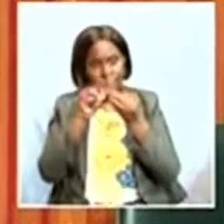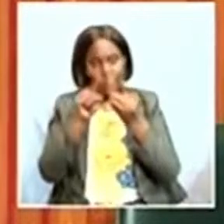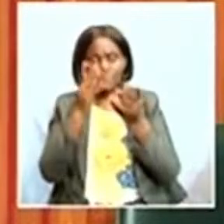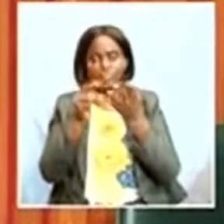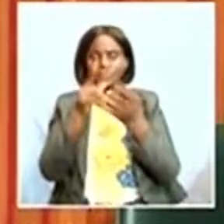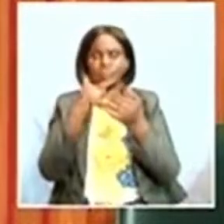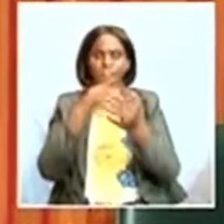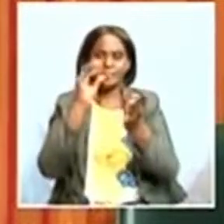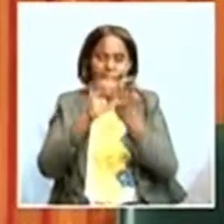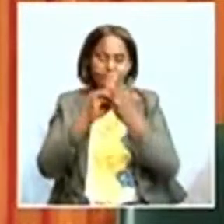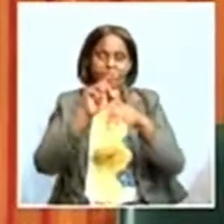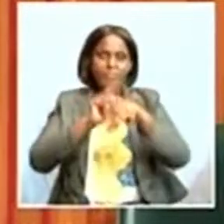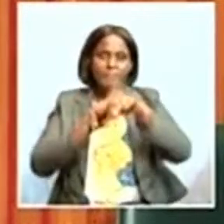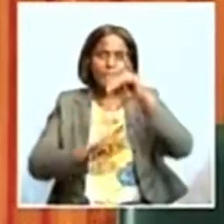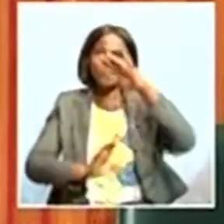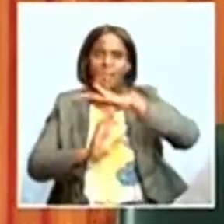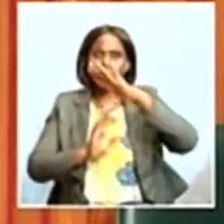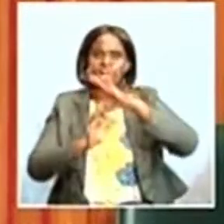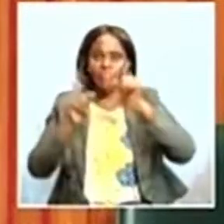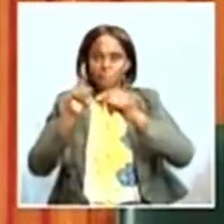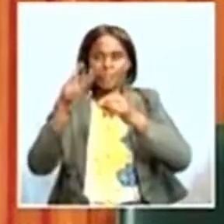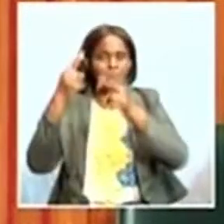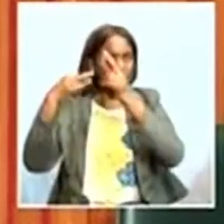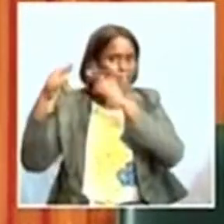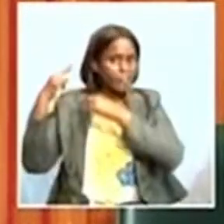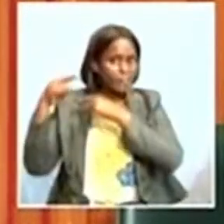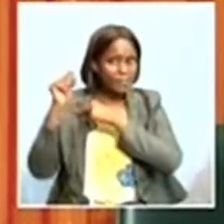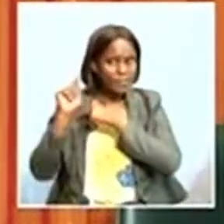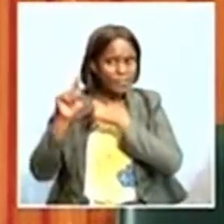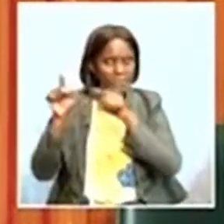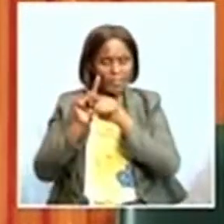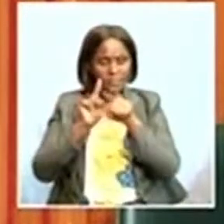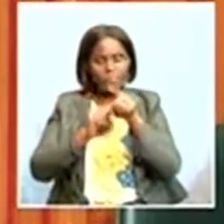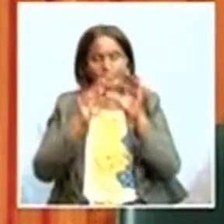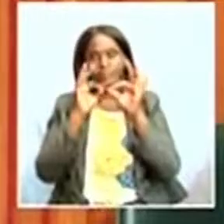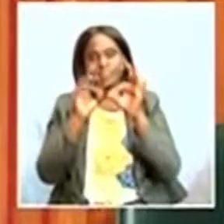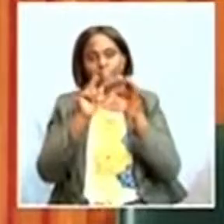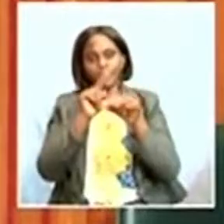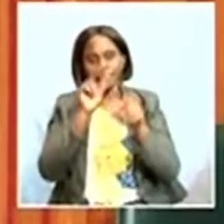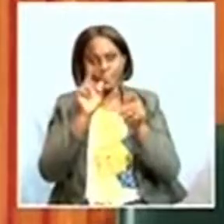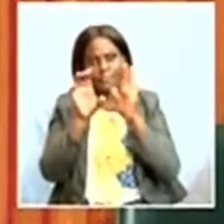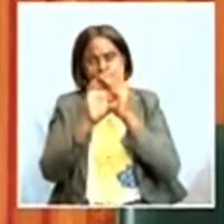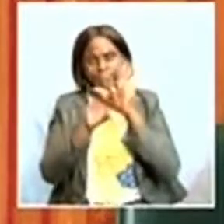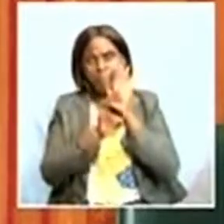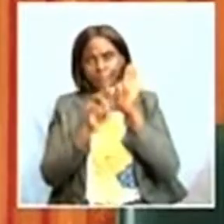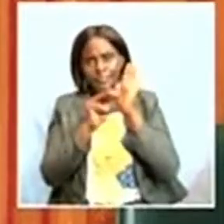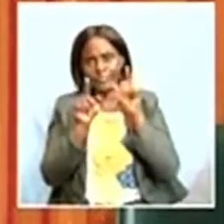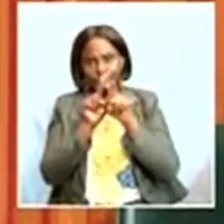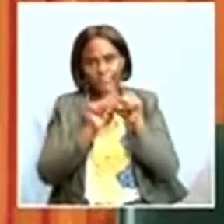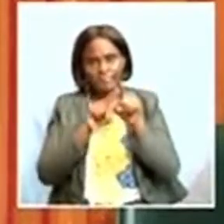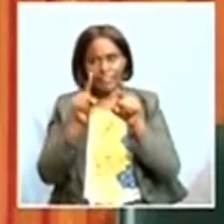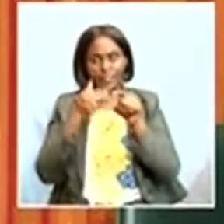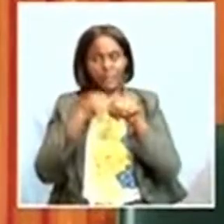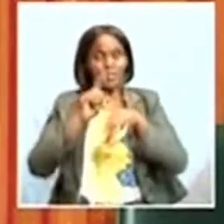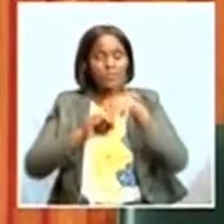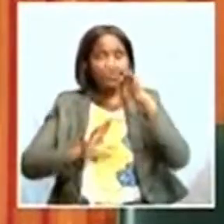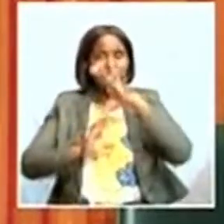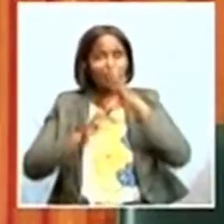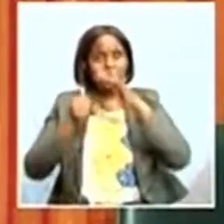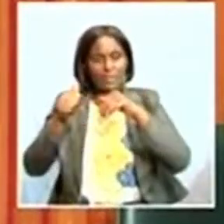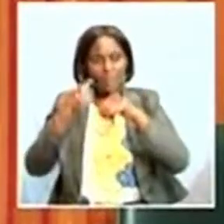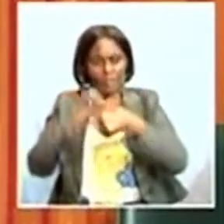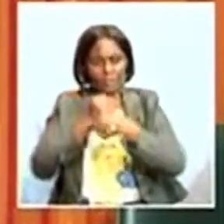have set a time frame of reviewing the effectiveness of this curriculum. Is there a time frame that you have set